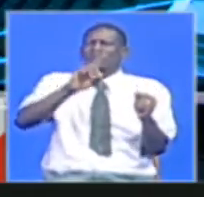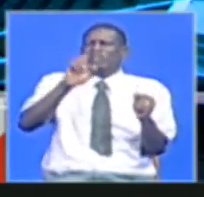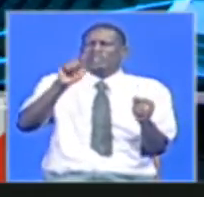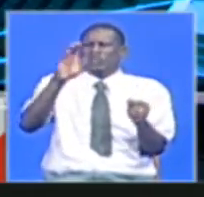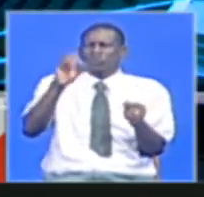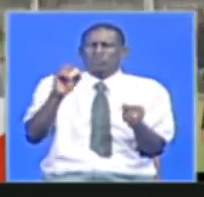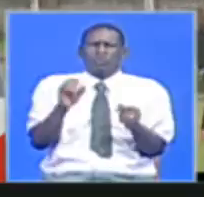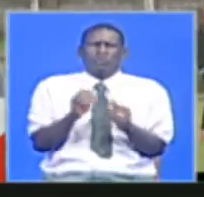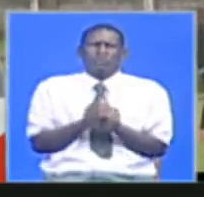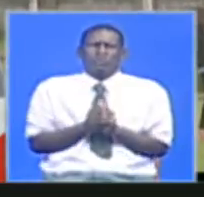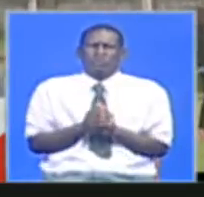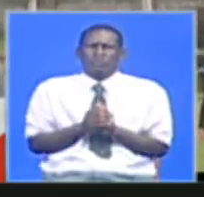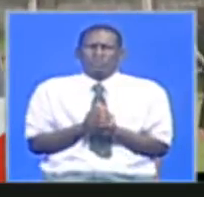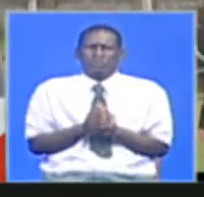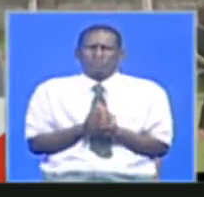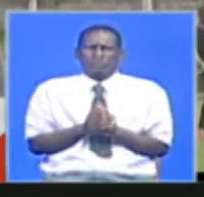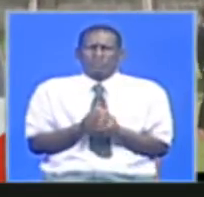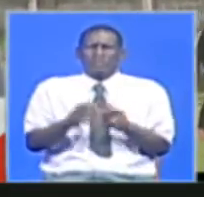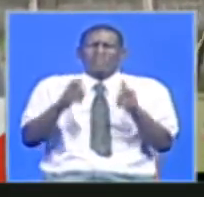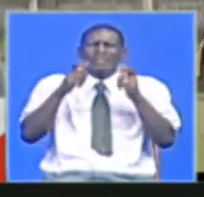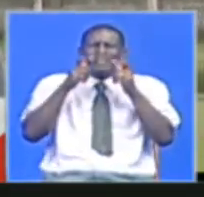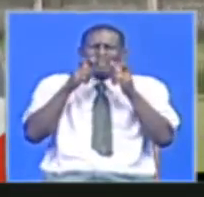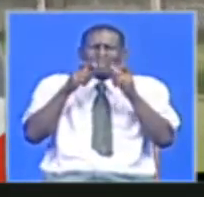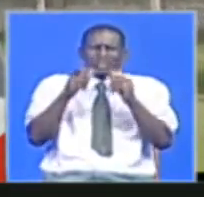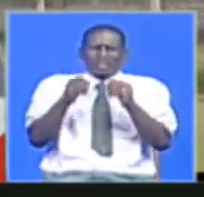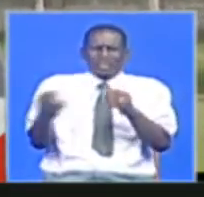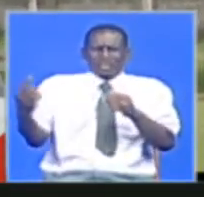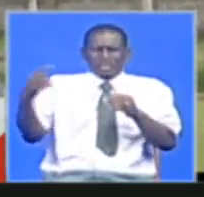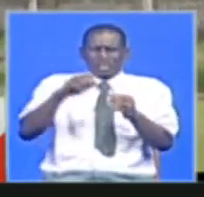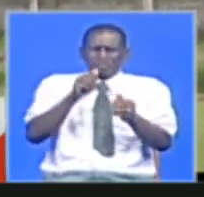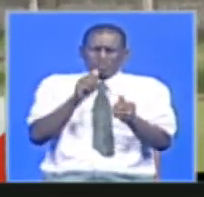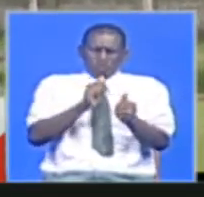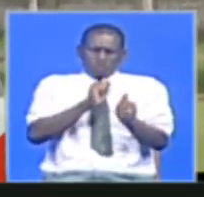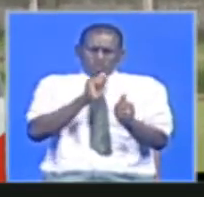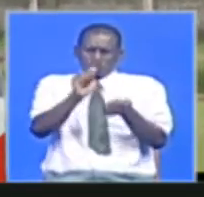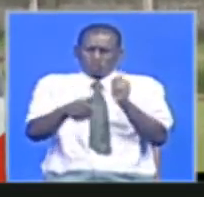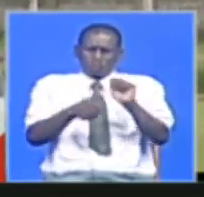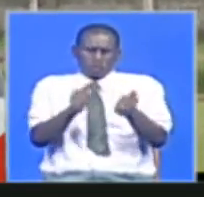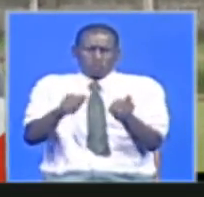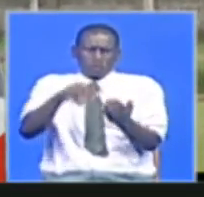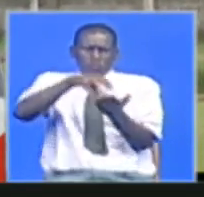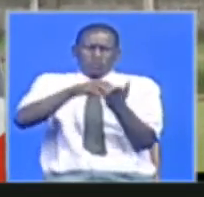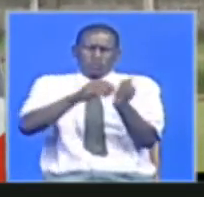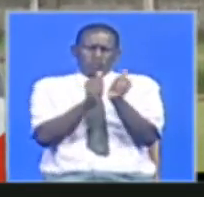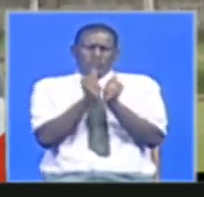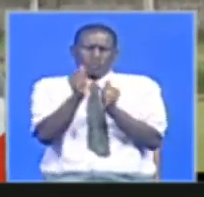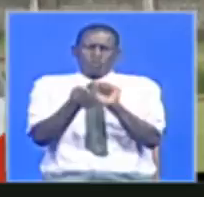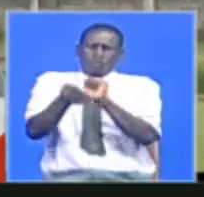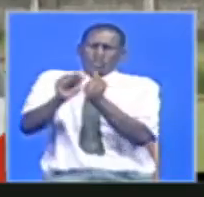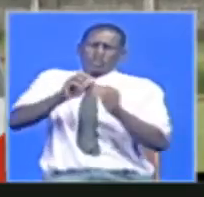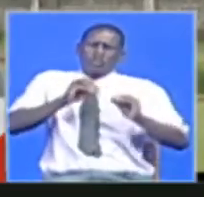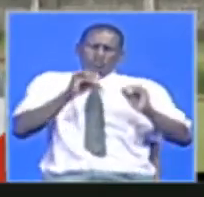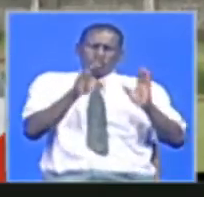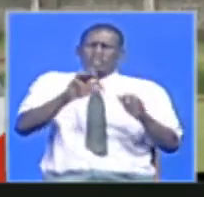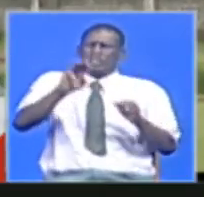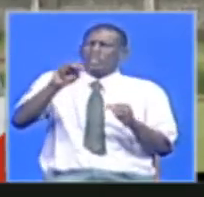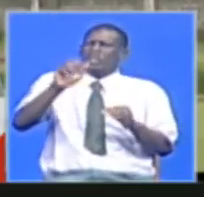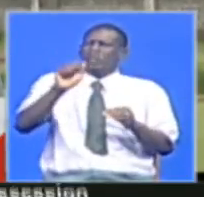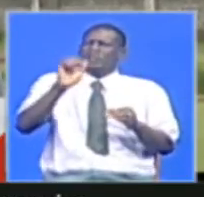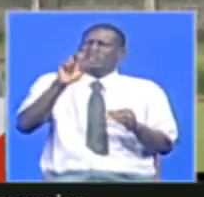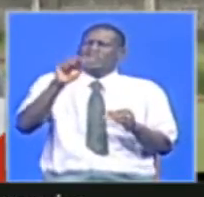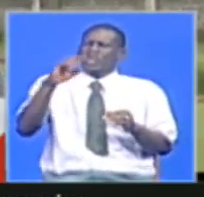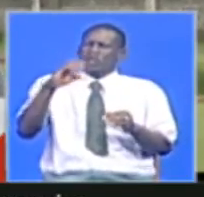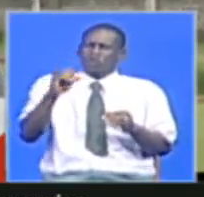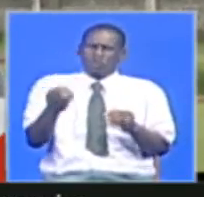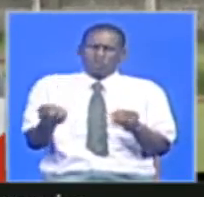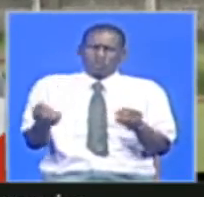reports. Tusker came into this match at position 15, but with a change of coach Robert Matano coming into the den, they were